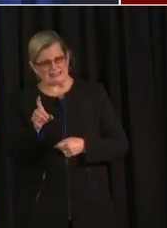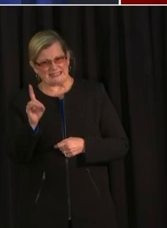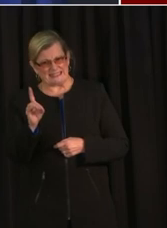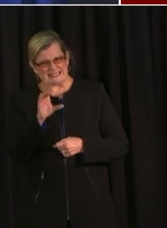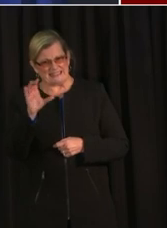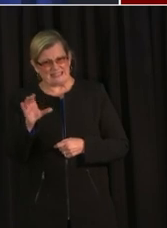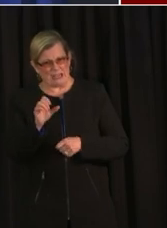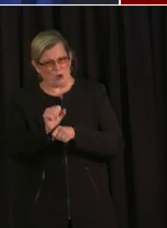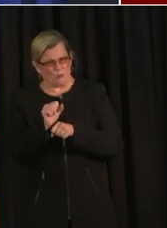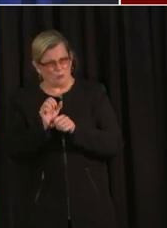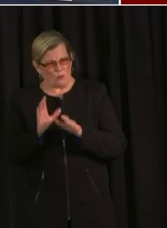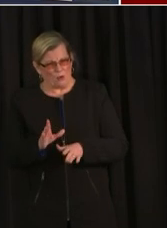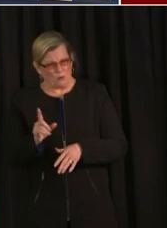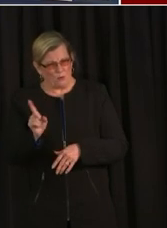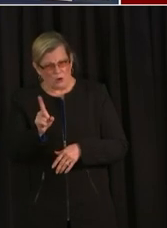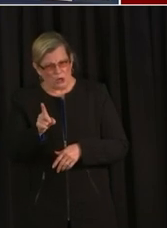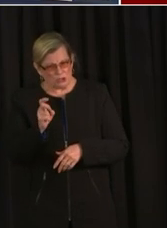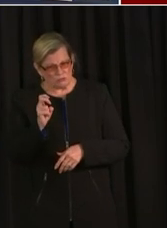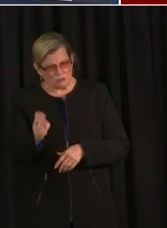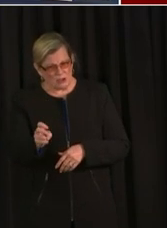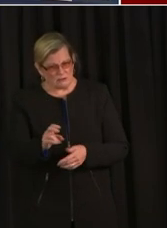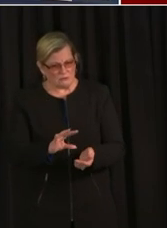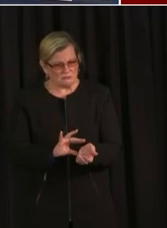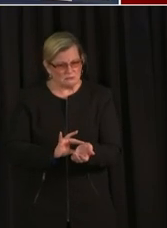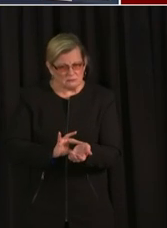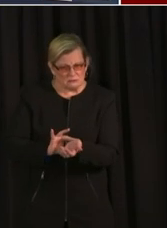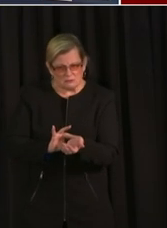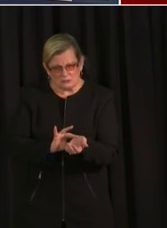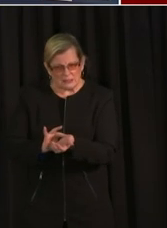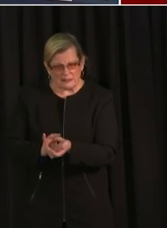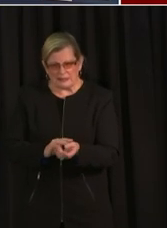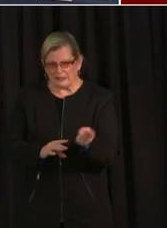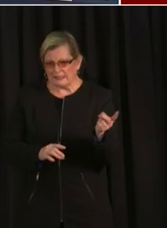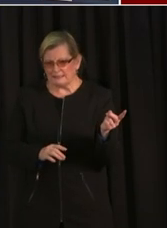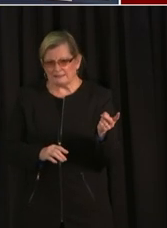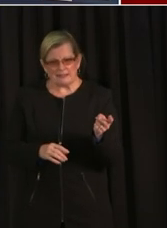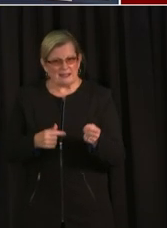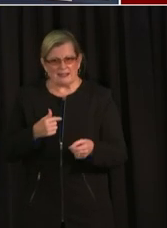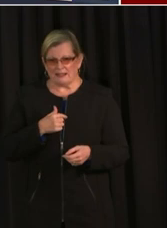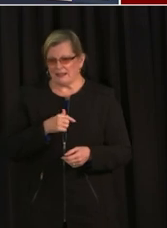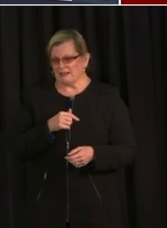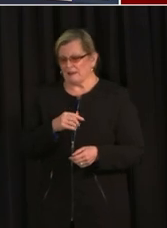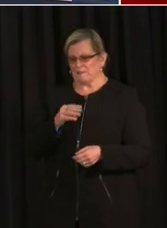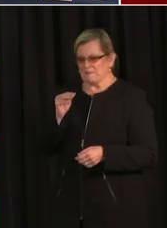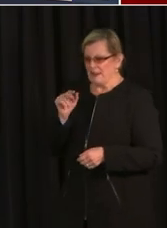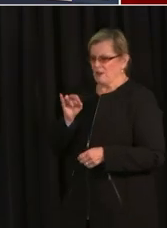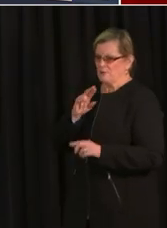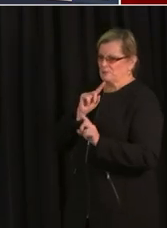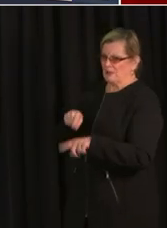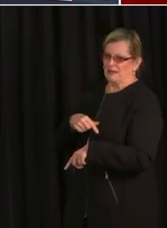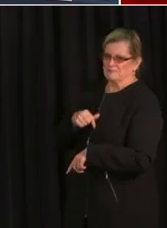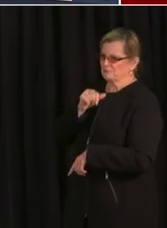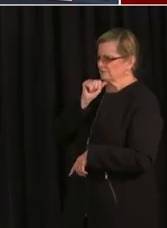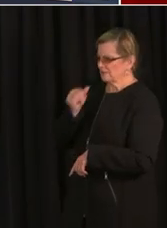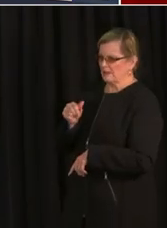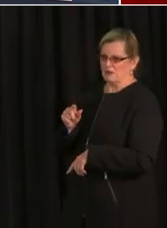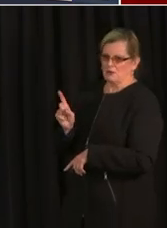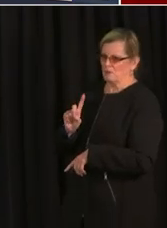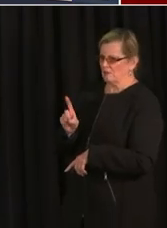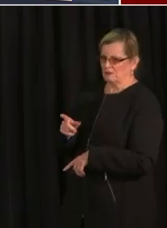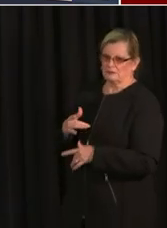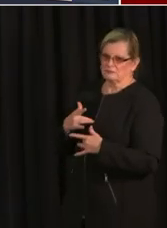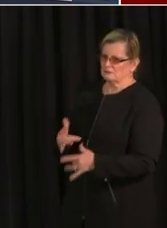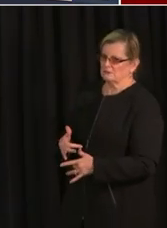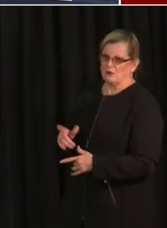taking action based on their answers? I won't be asking them where they have traveled, likely,